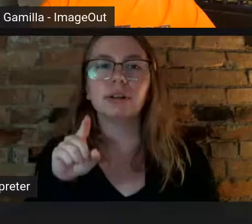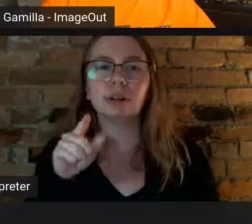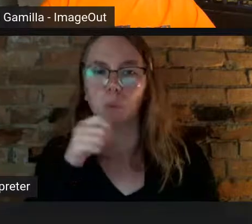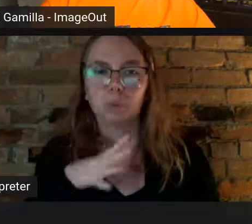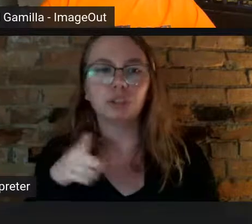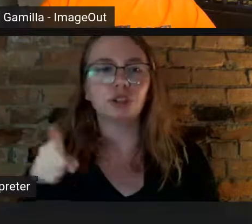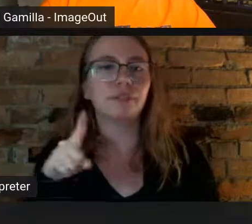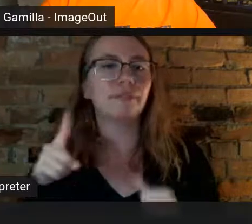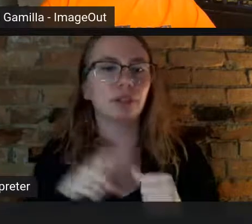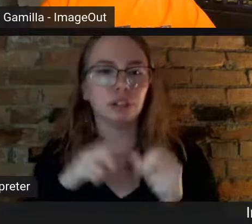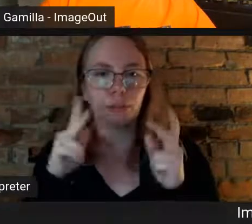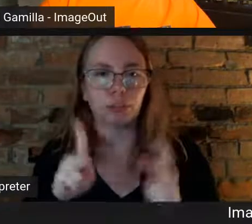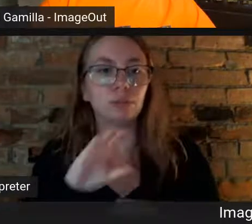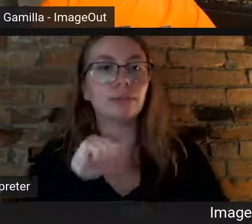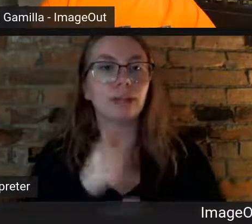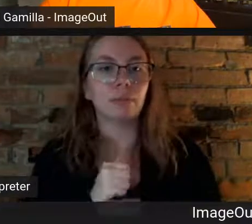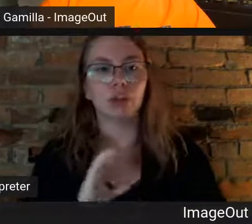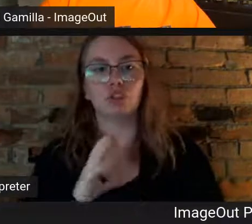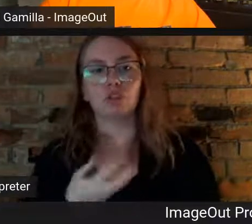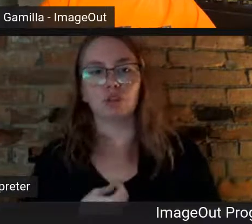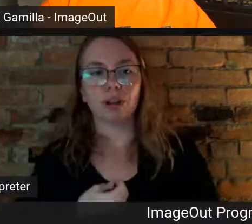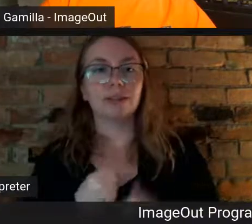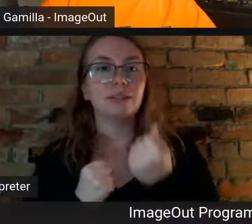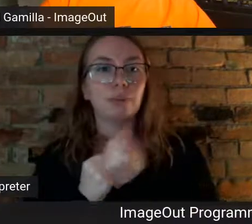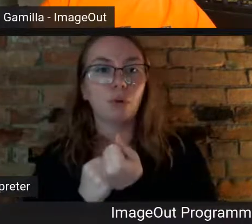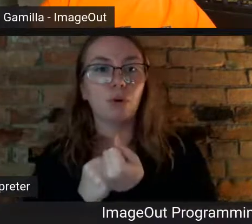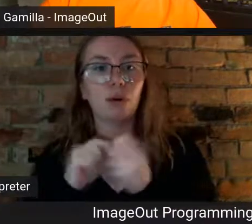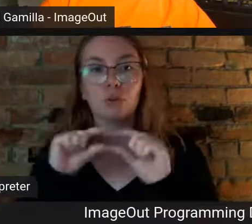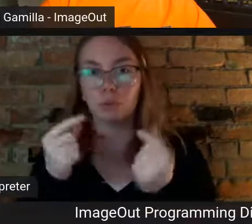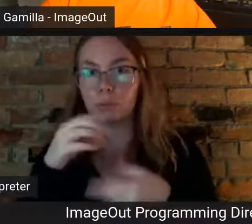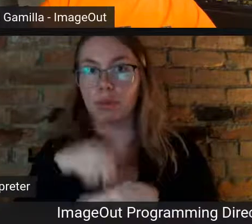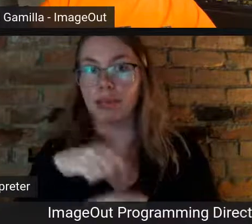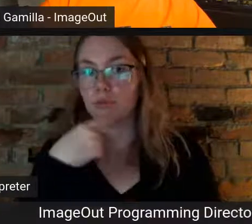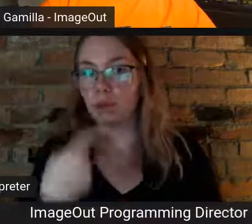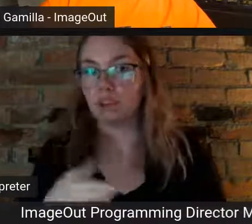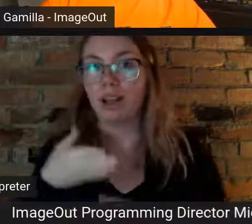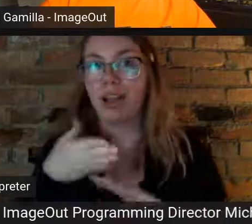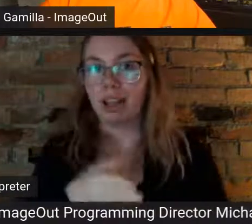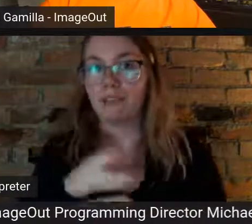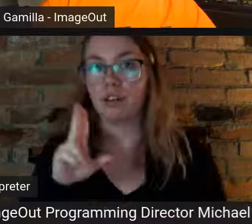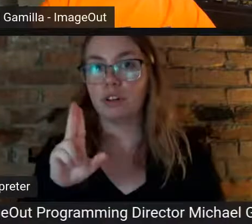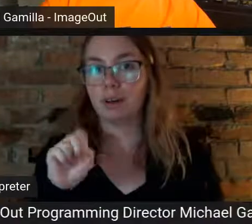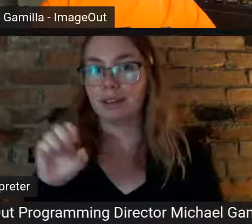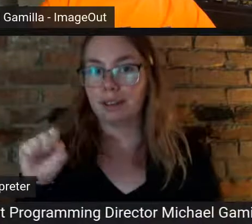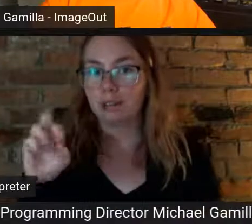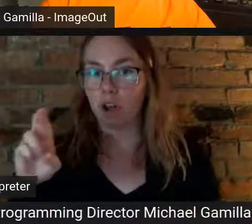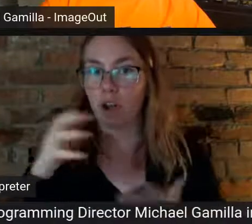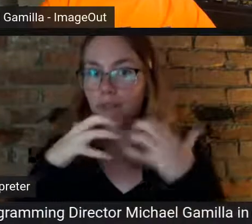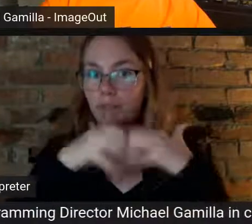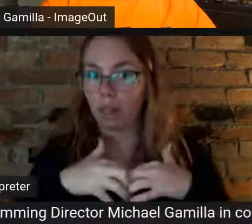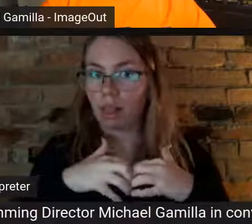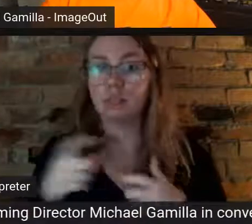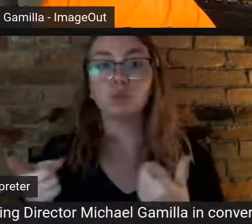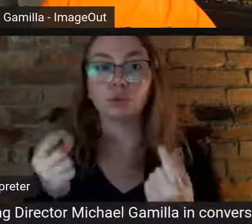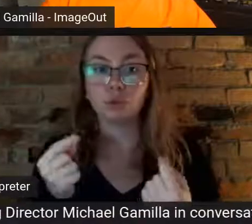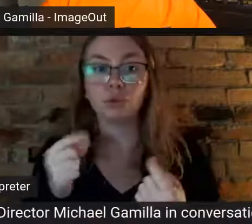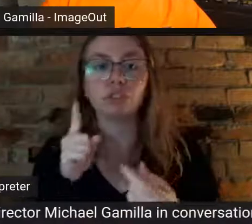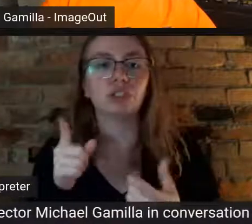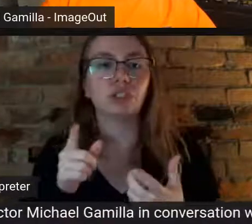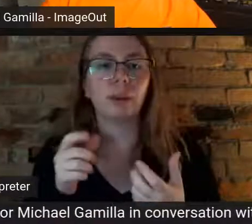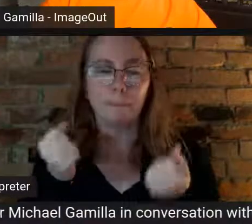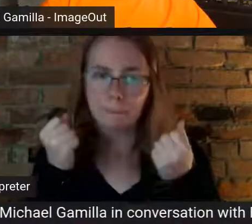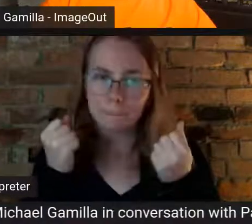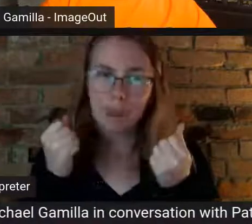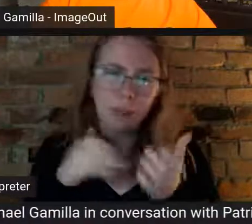ever set up a trans support group in Russia after the fall of the USSR. She translated hundreds of